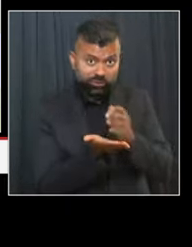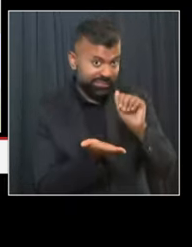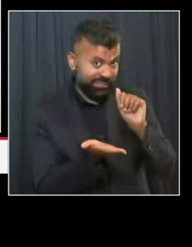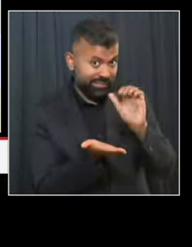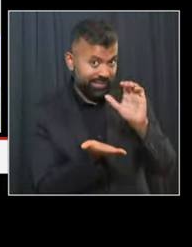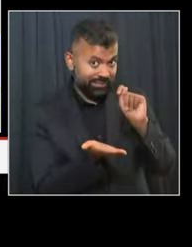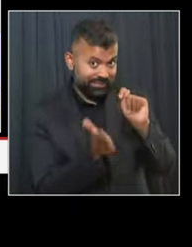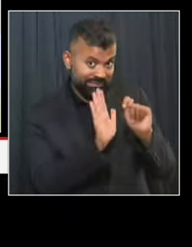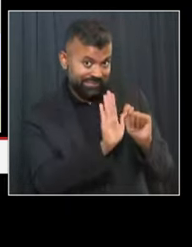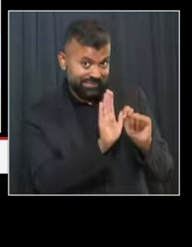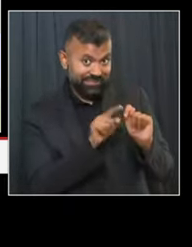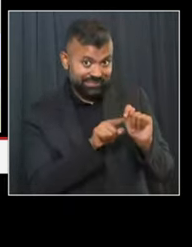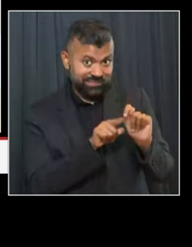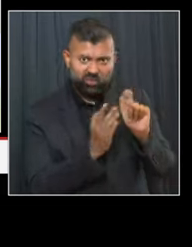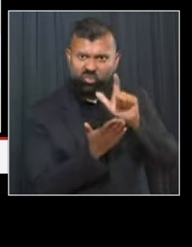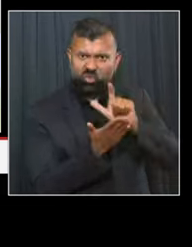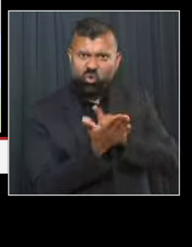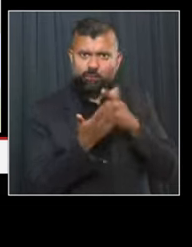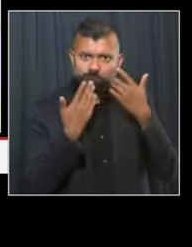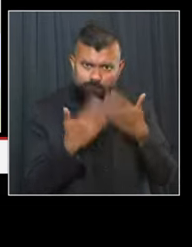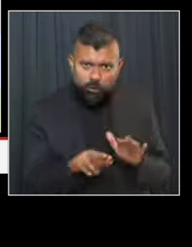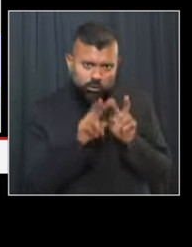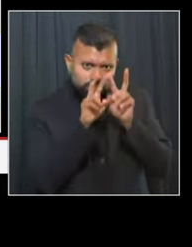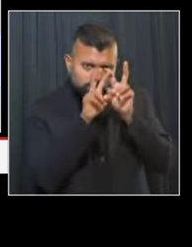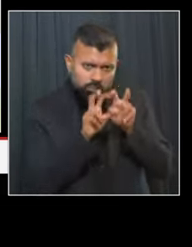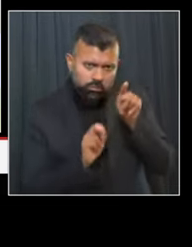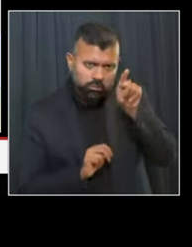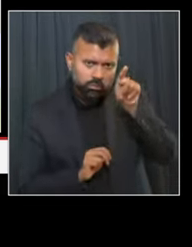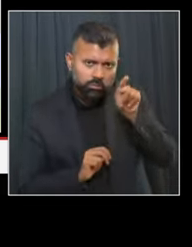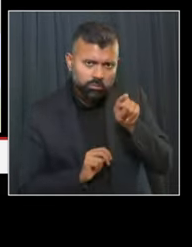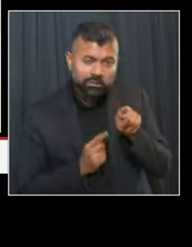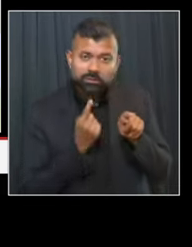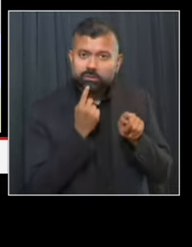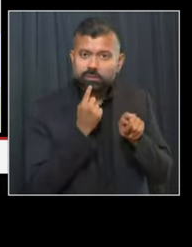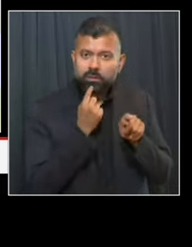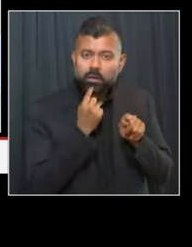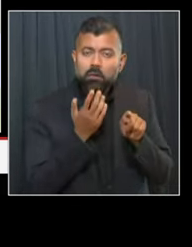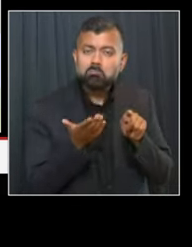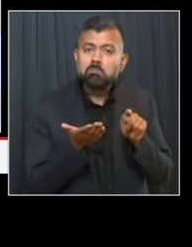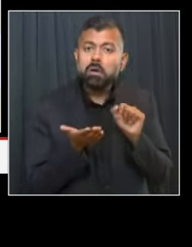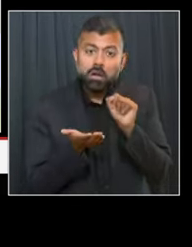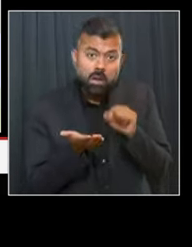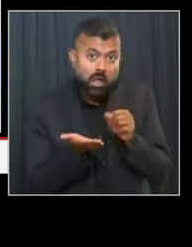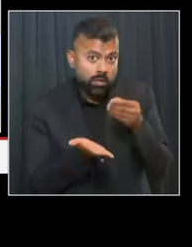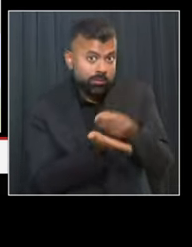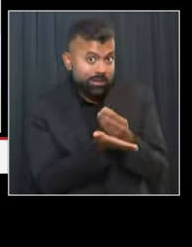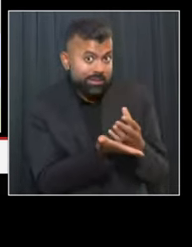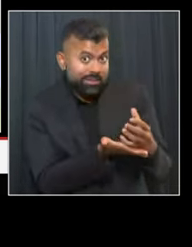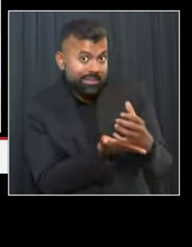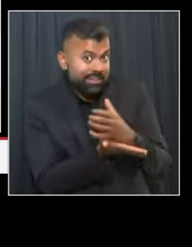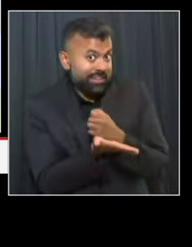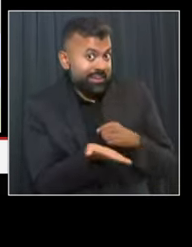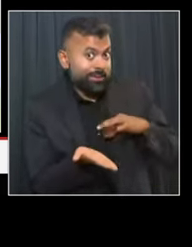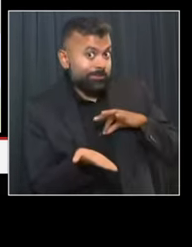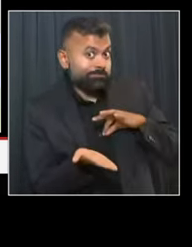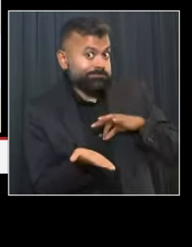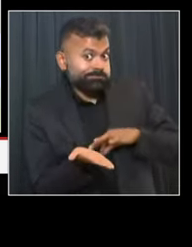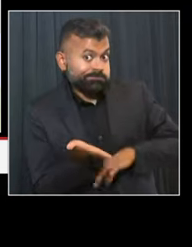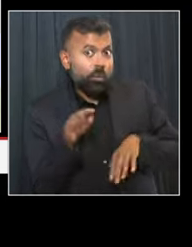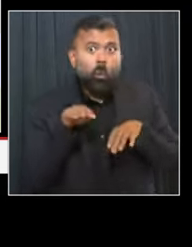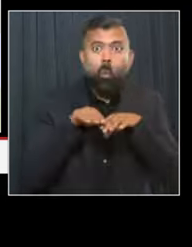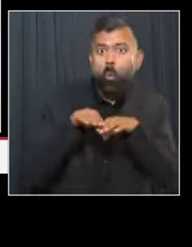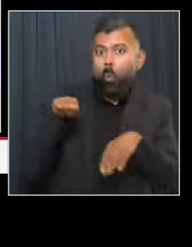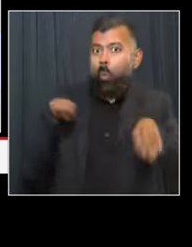collects, it can spend. So while we appropriate it at a certain level, if it collects revenues above and beyond the appropriation, even above and